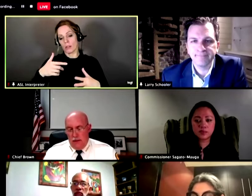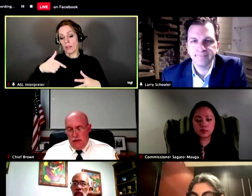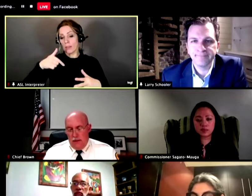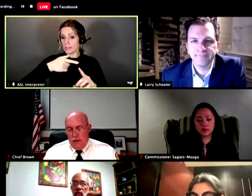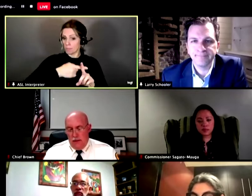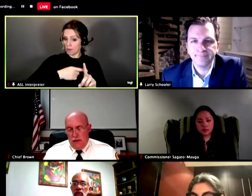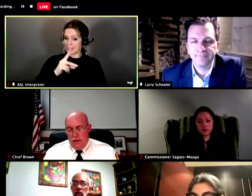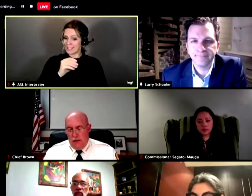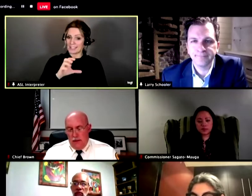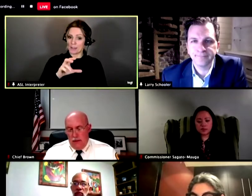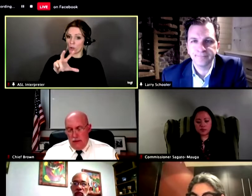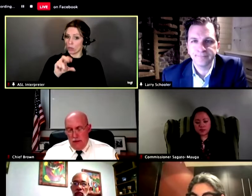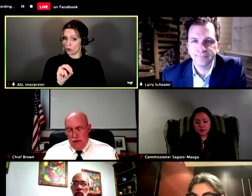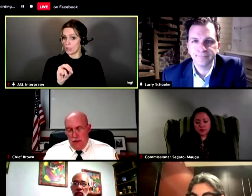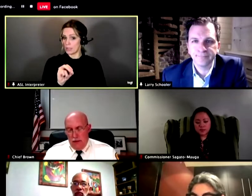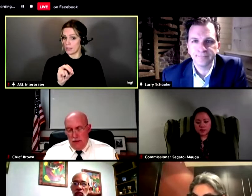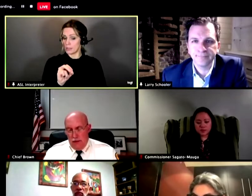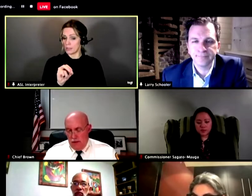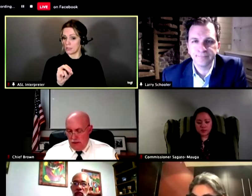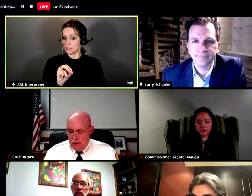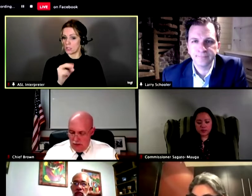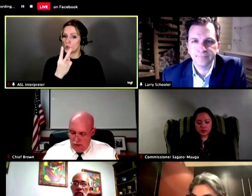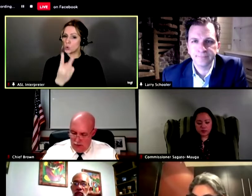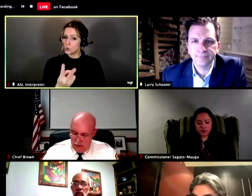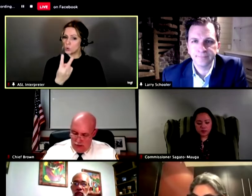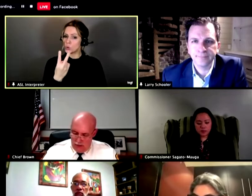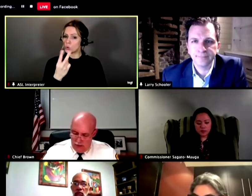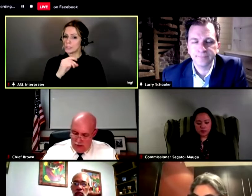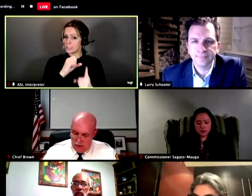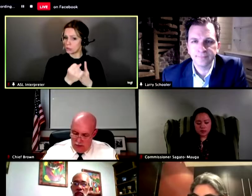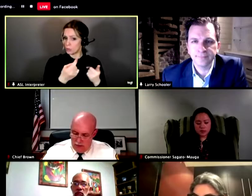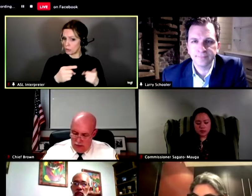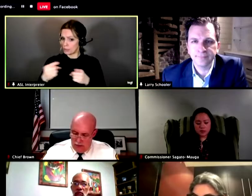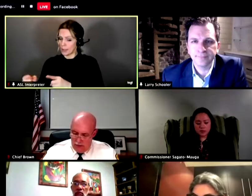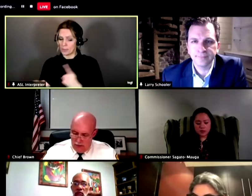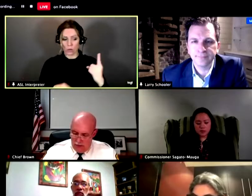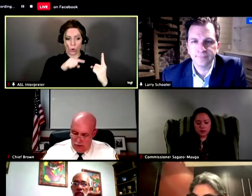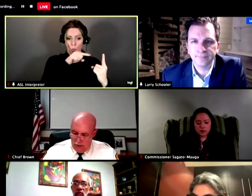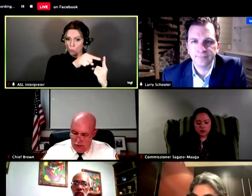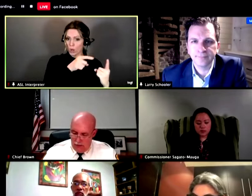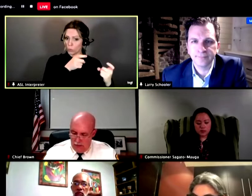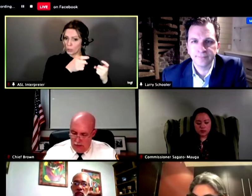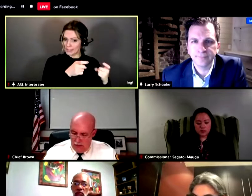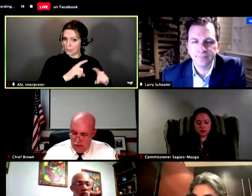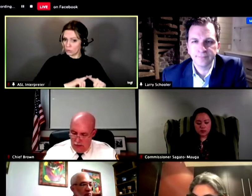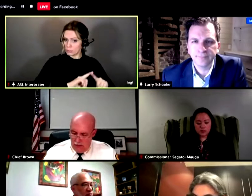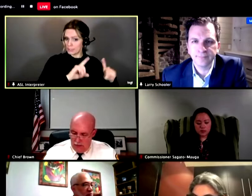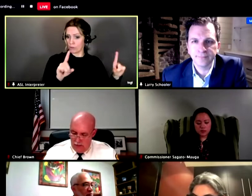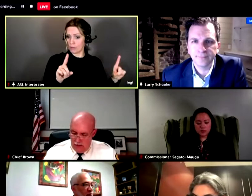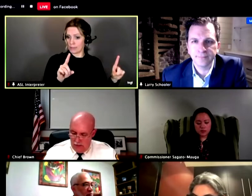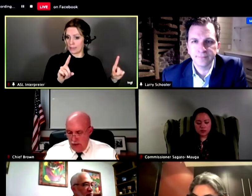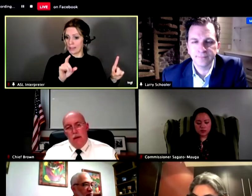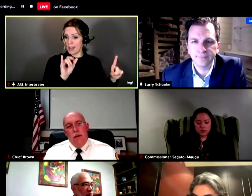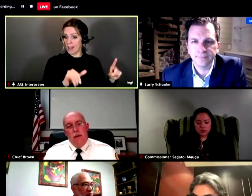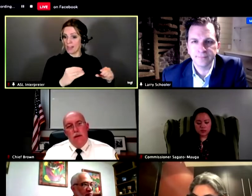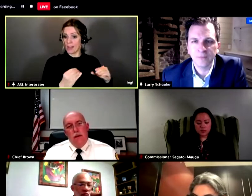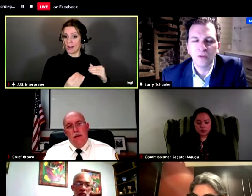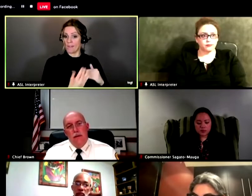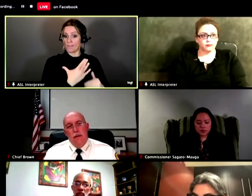two incidents that happened, but one was handled differently, and it affected me. I was the victim in both